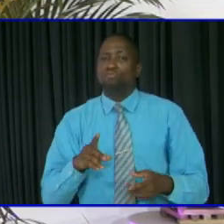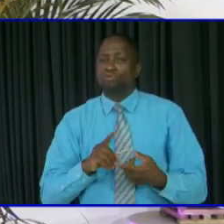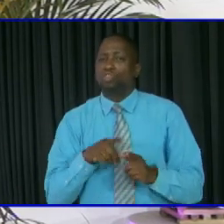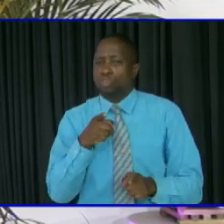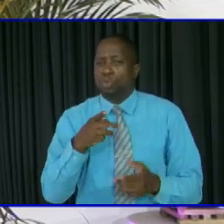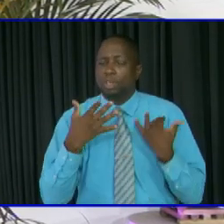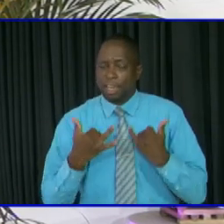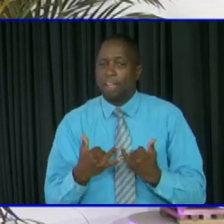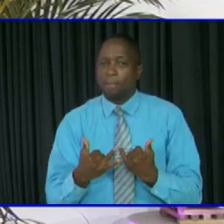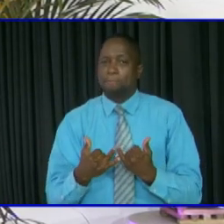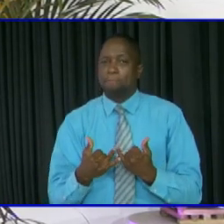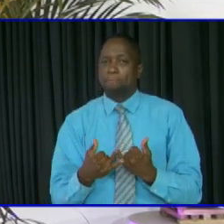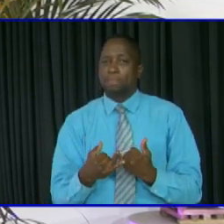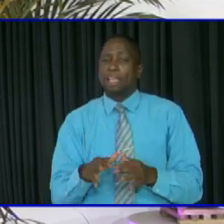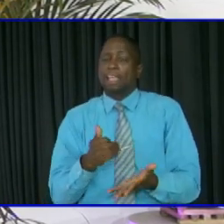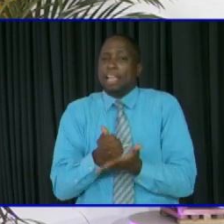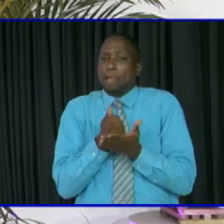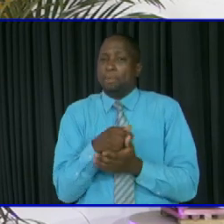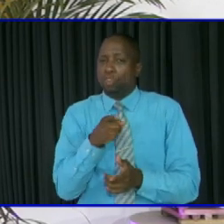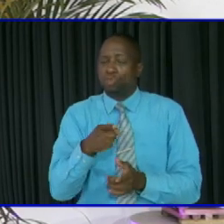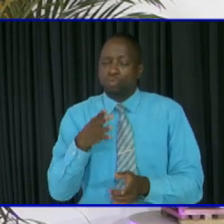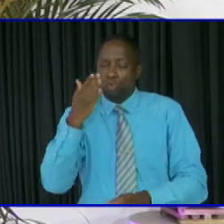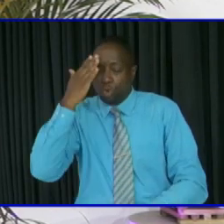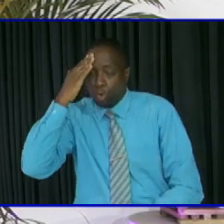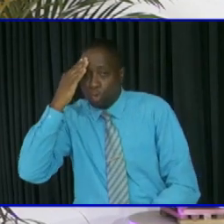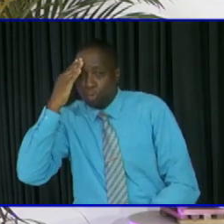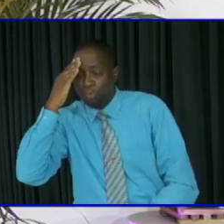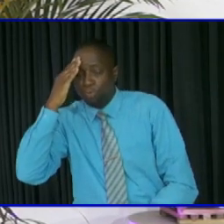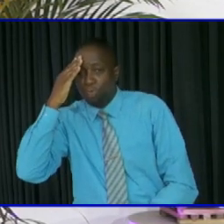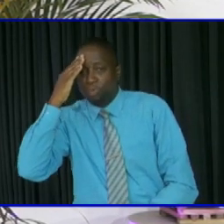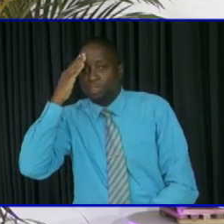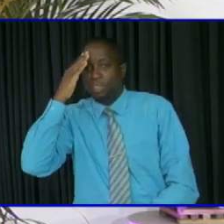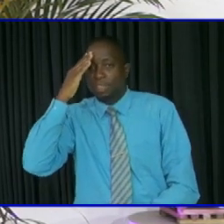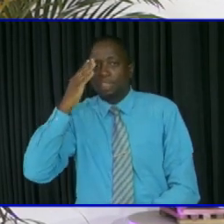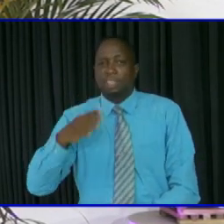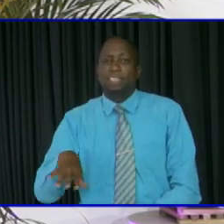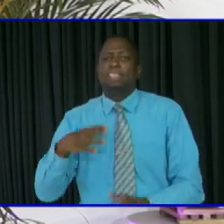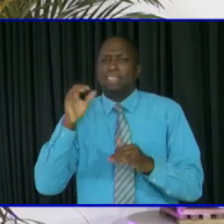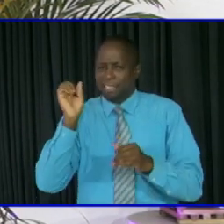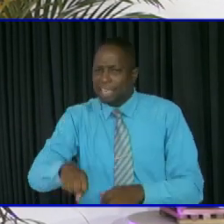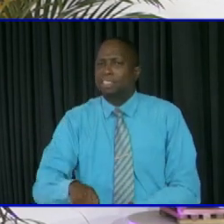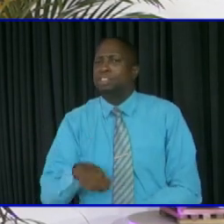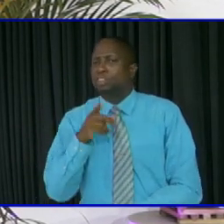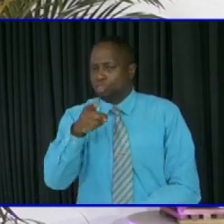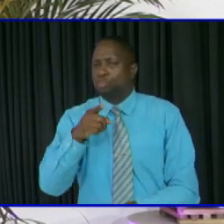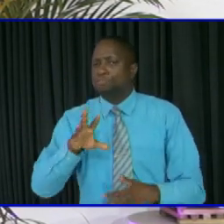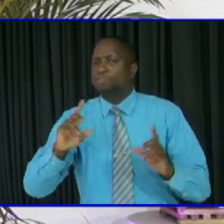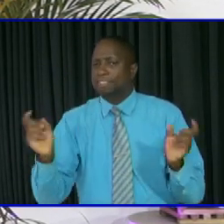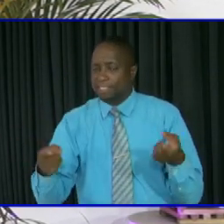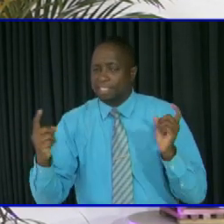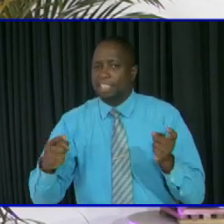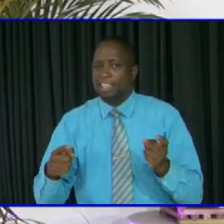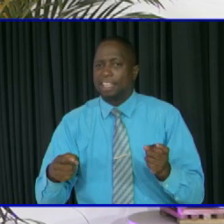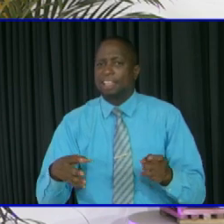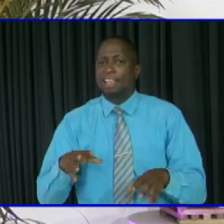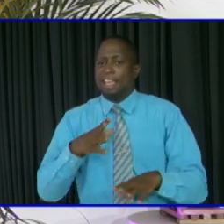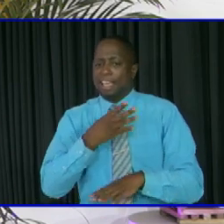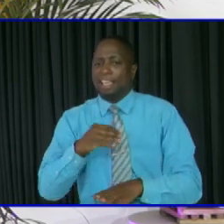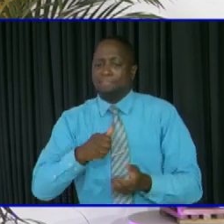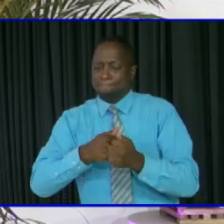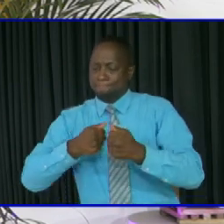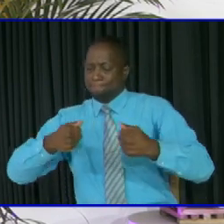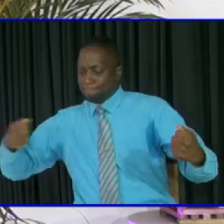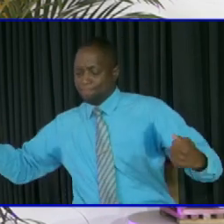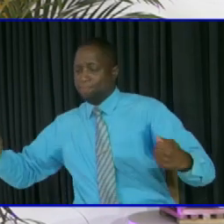Holy Spirit is helping you to know that even though you would have sinned, you would have come short of the glory of God. Yes,